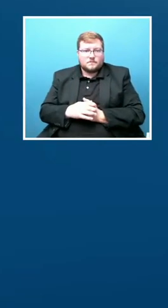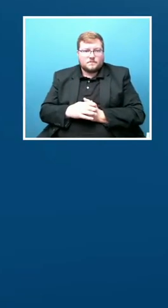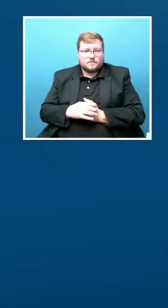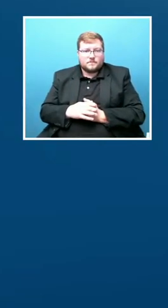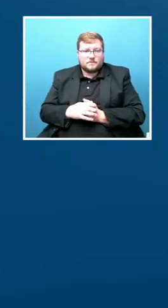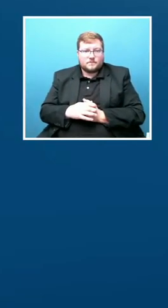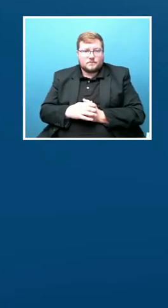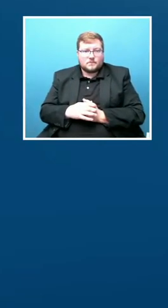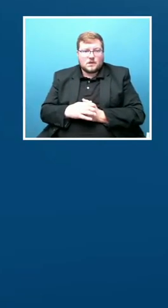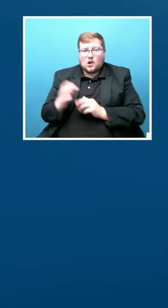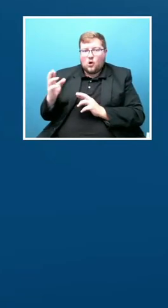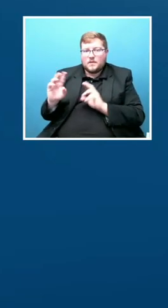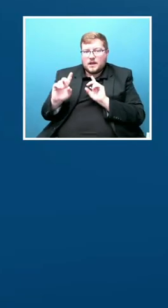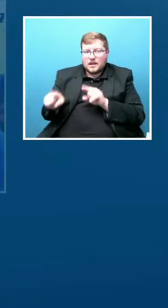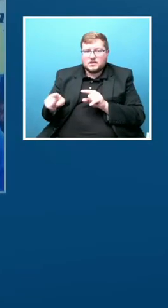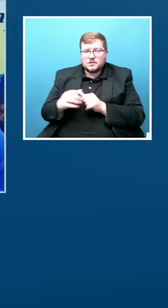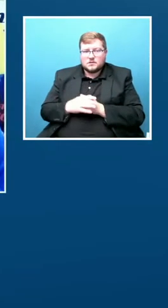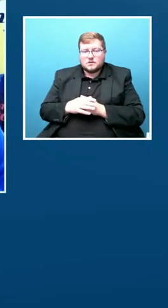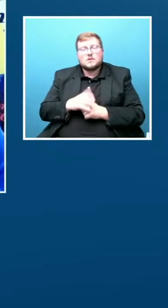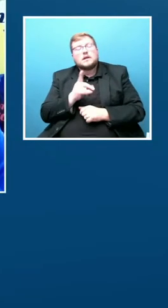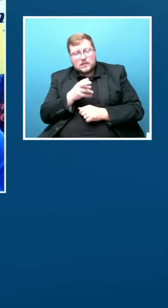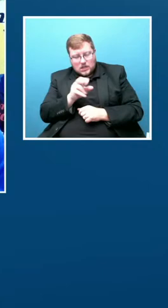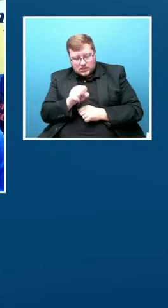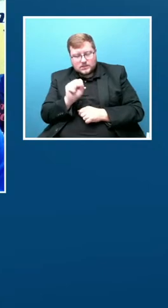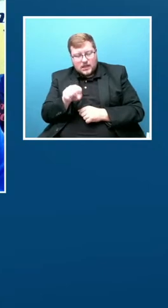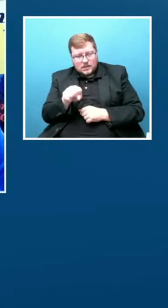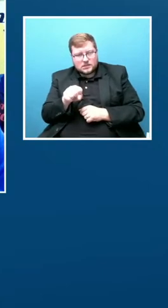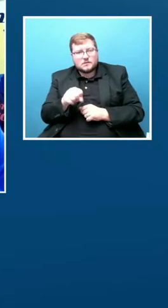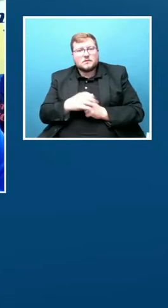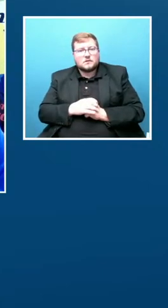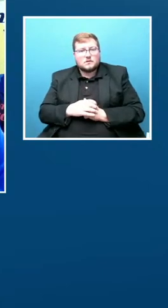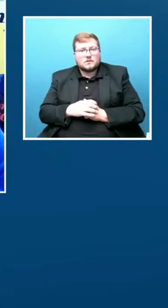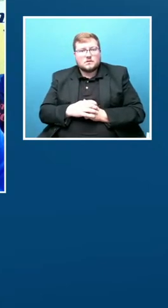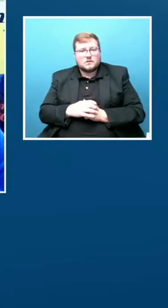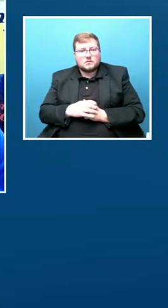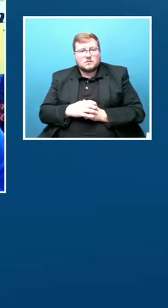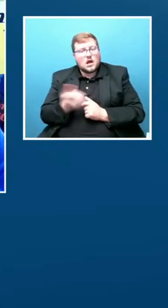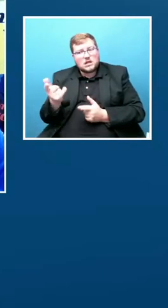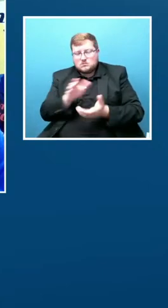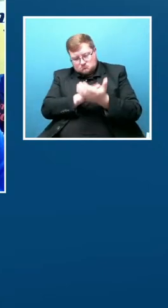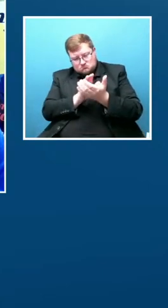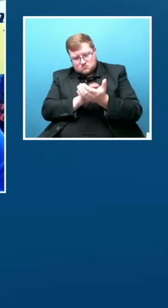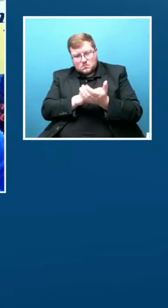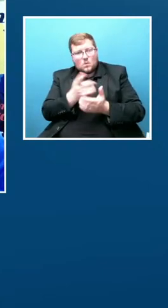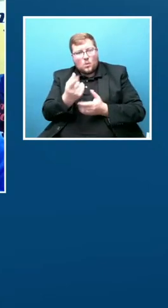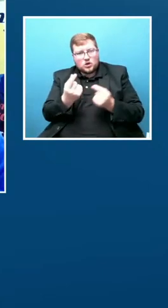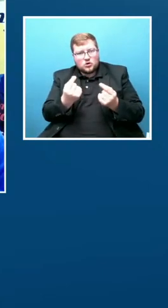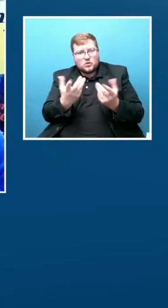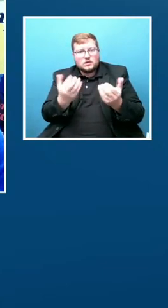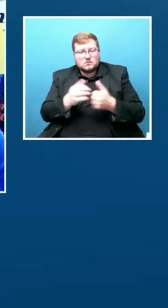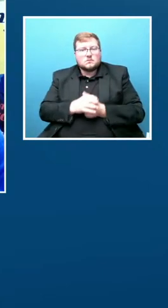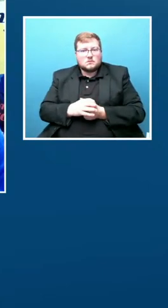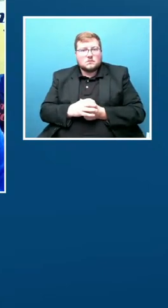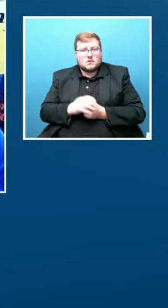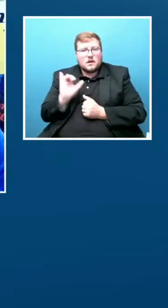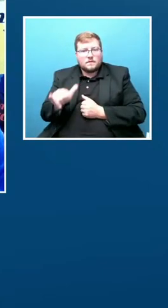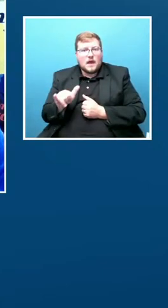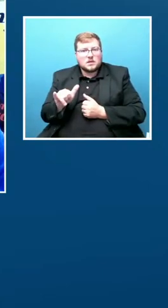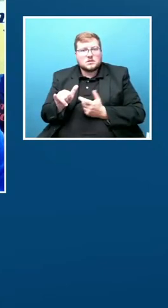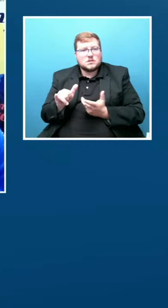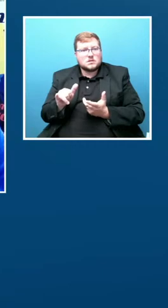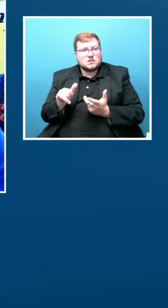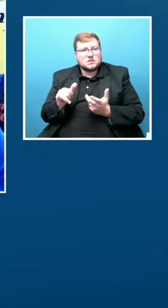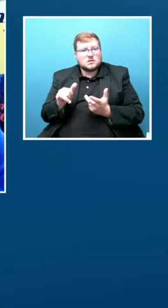answers the question. Thank you for it. Does. And actually, you know, it's very commendable what you're doing, because that's essentially the party building that we need to